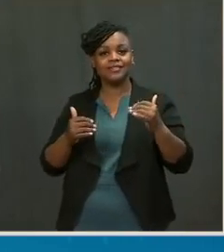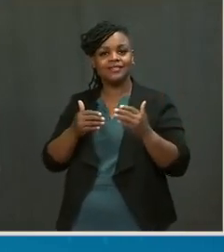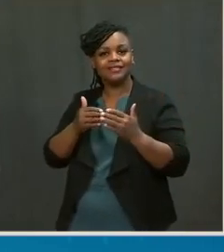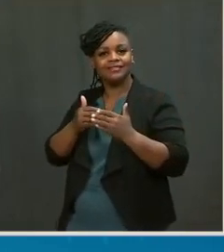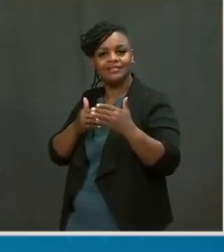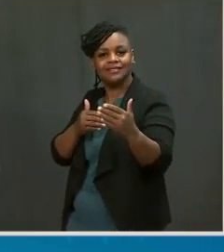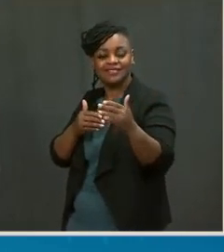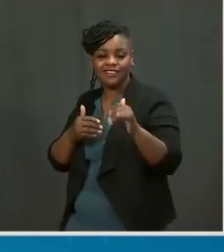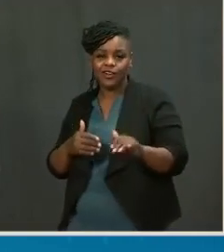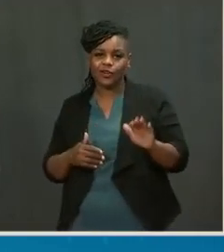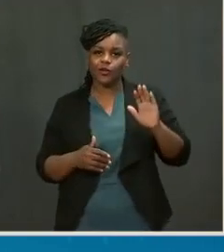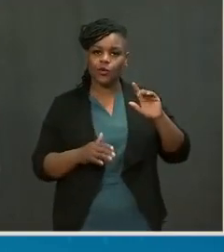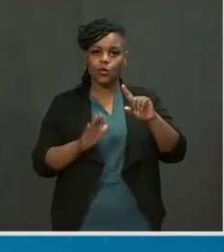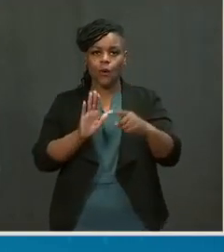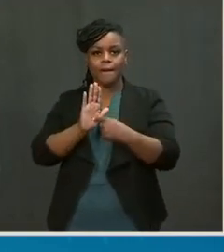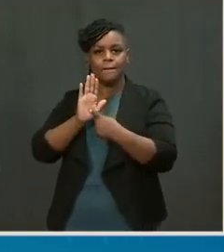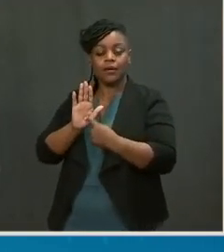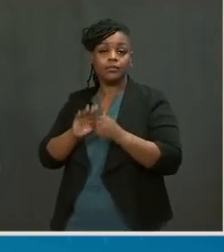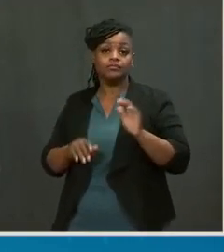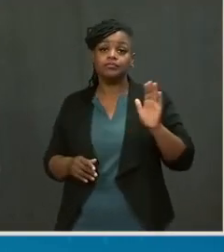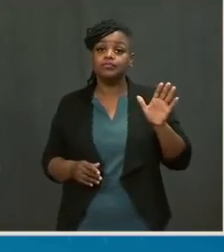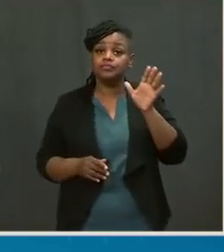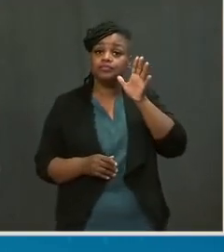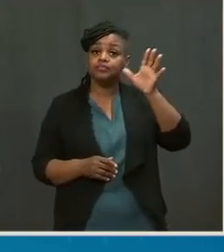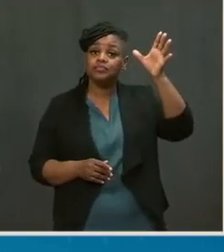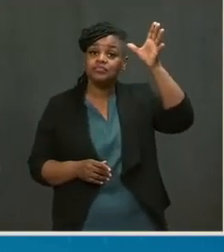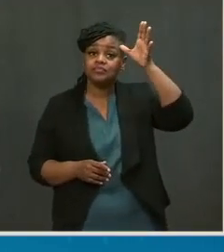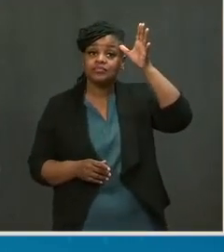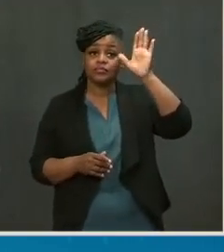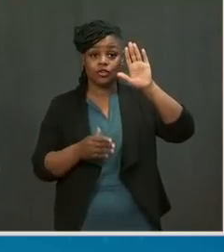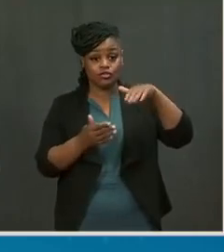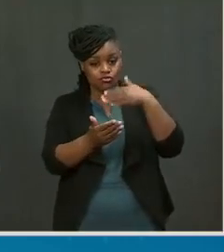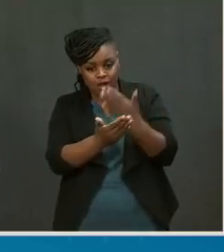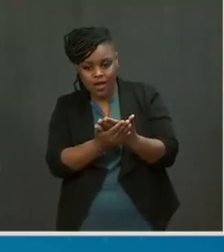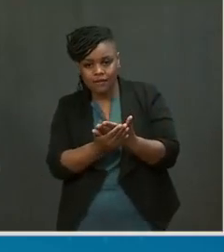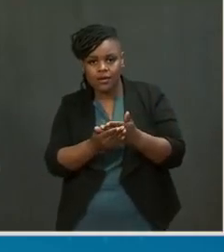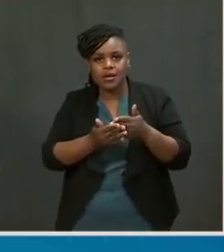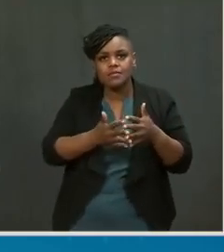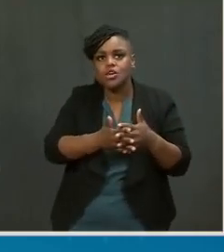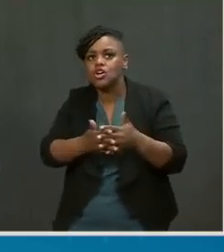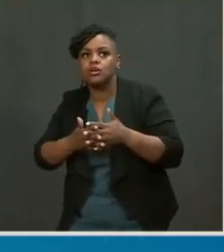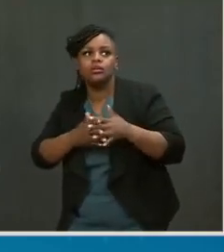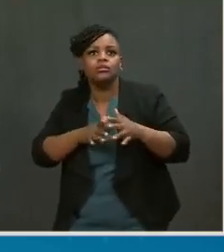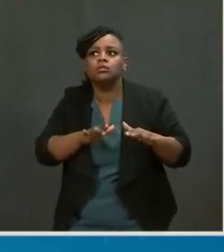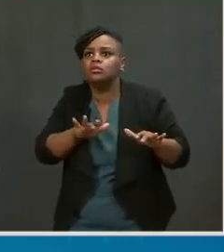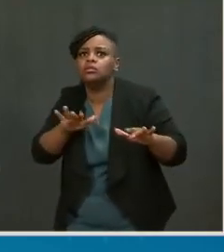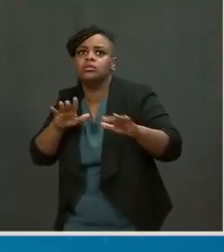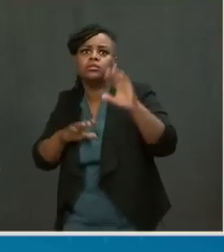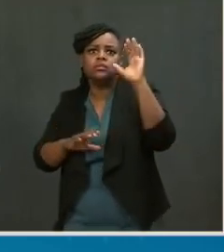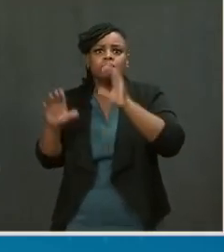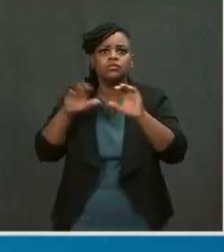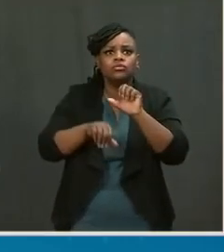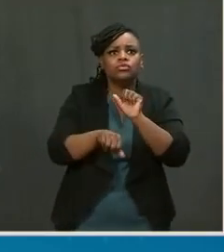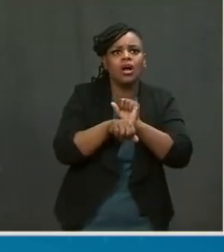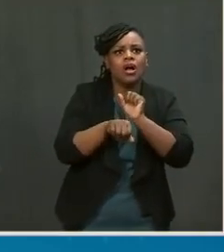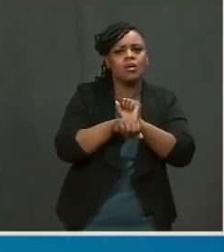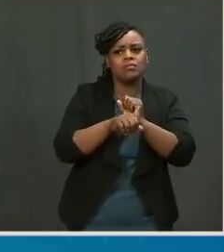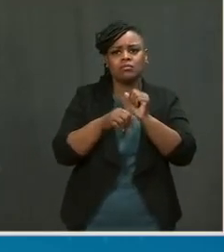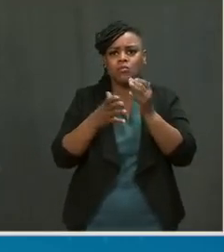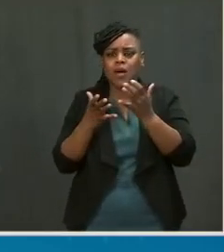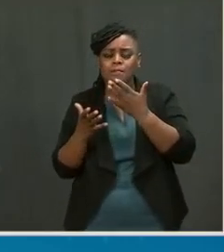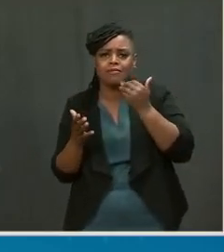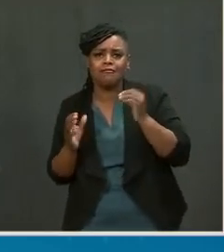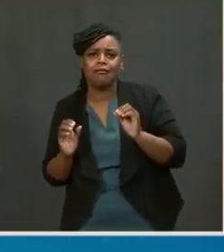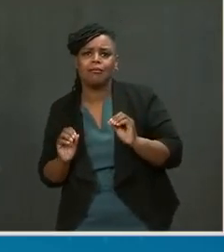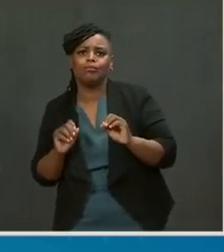to America from opposite sides of the globe and encouraged her to make a positive difference in the world. After